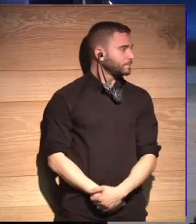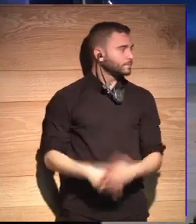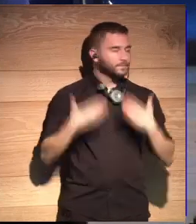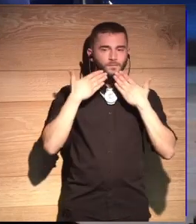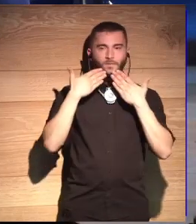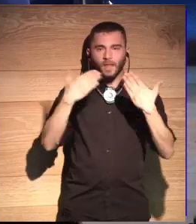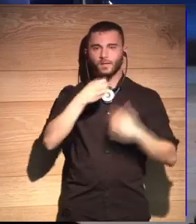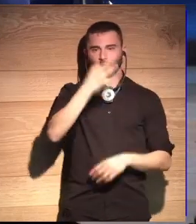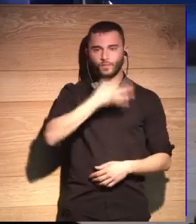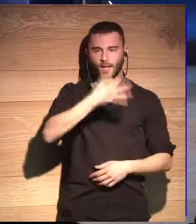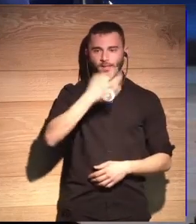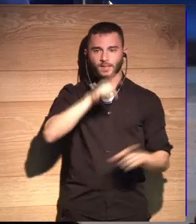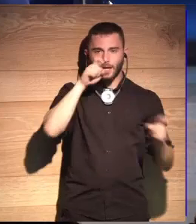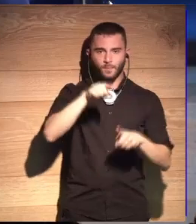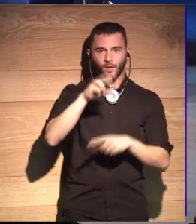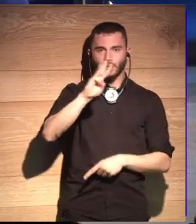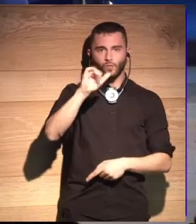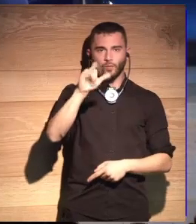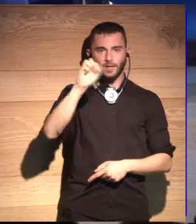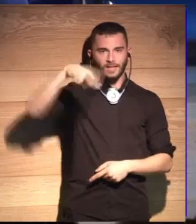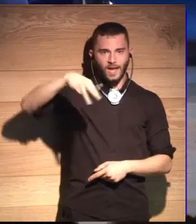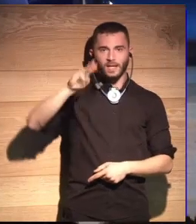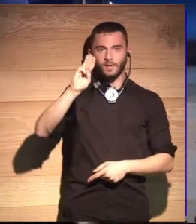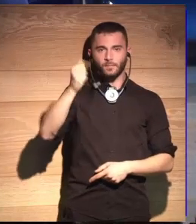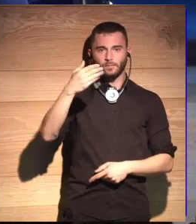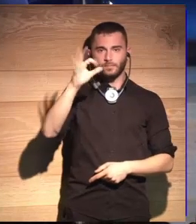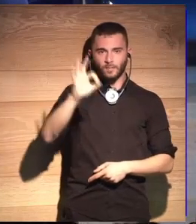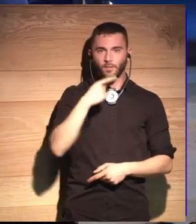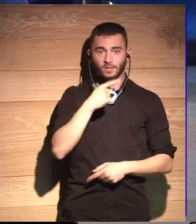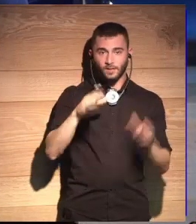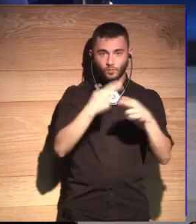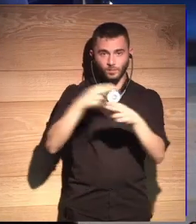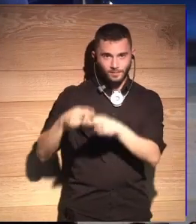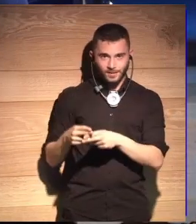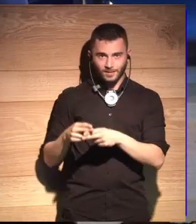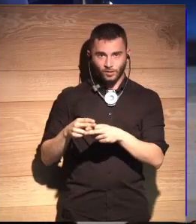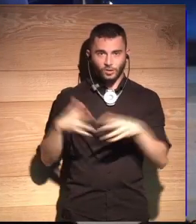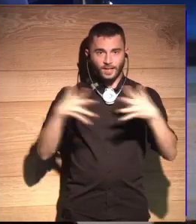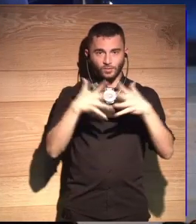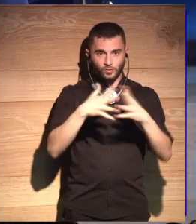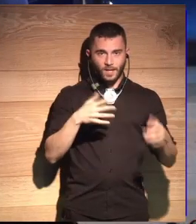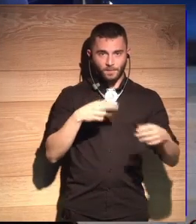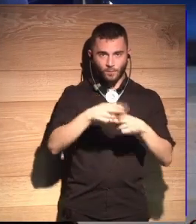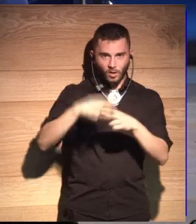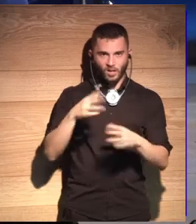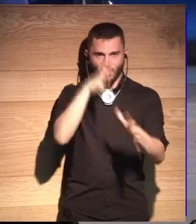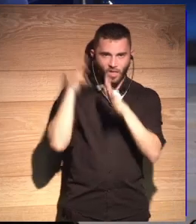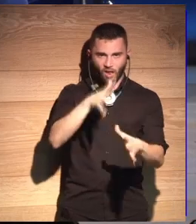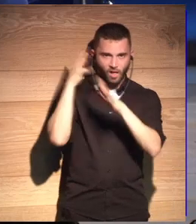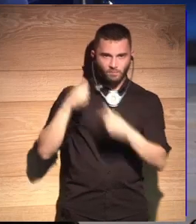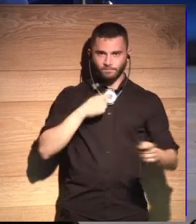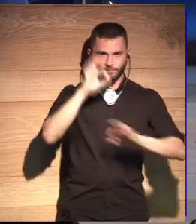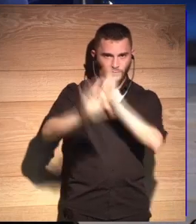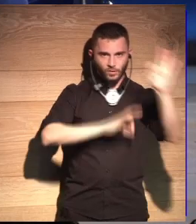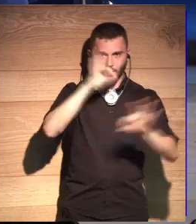own. Hi, my question is for William and for Pablo. You have spoken about how political parties structure